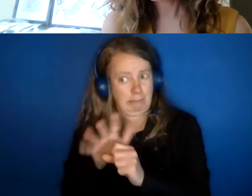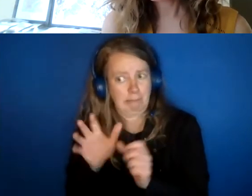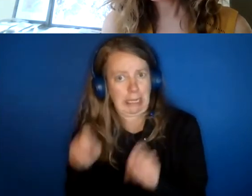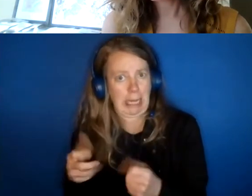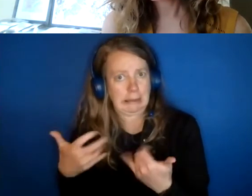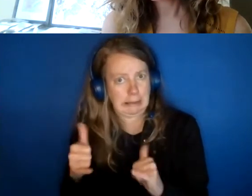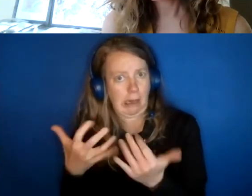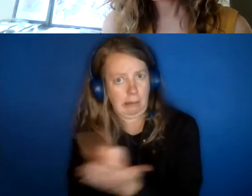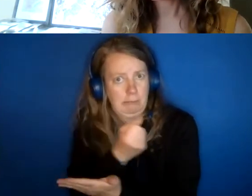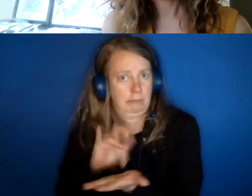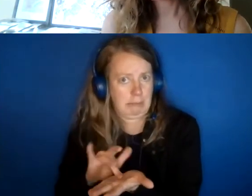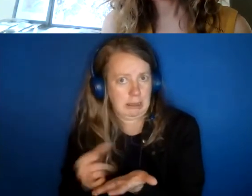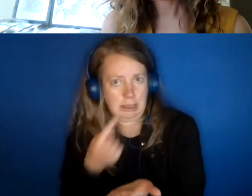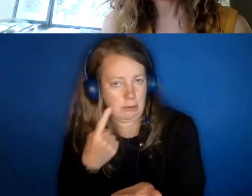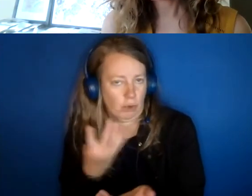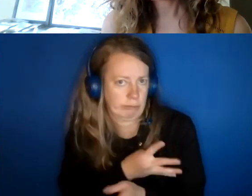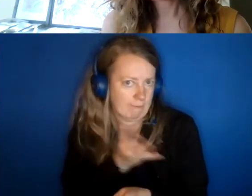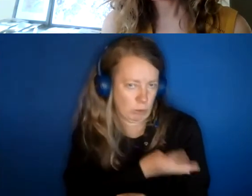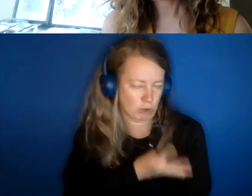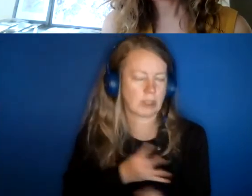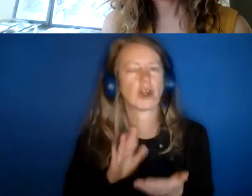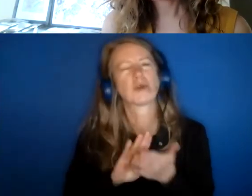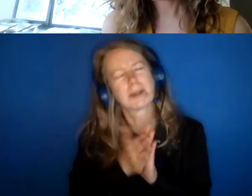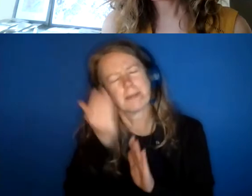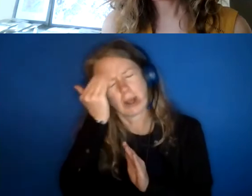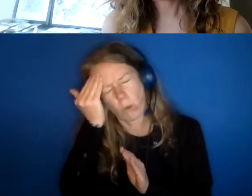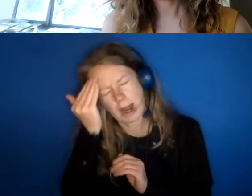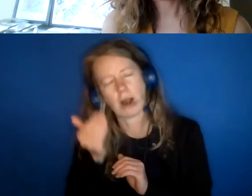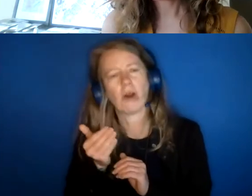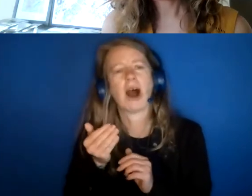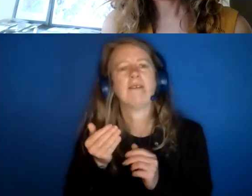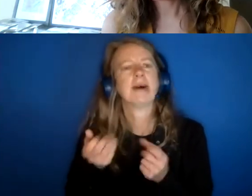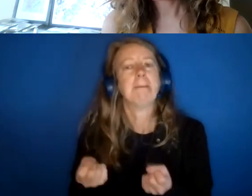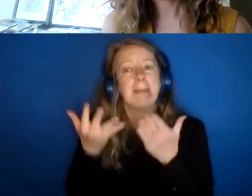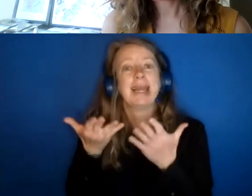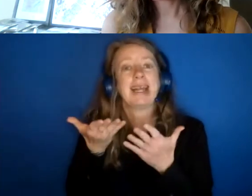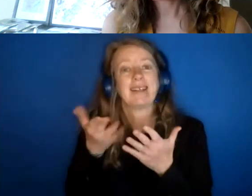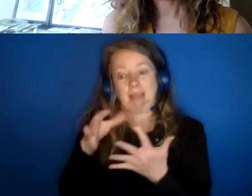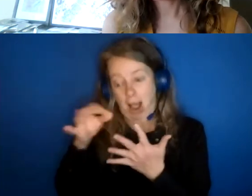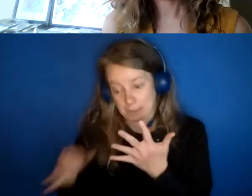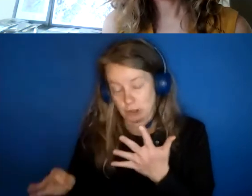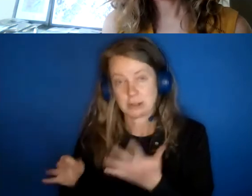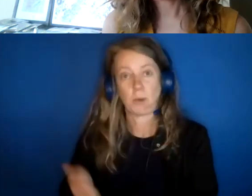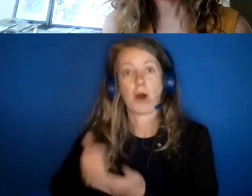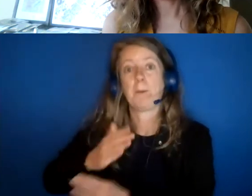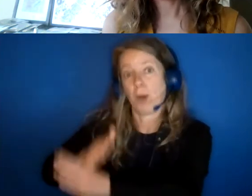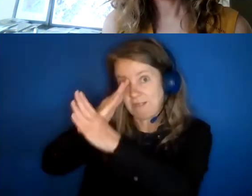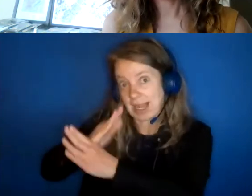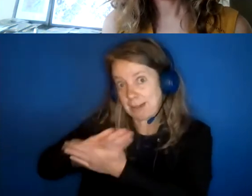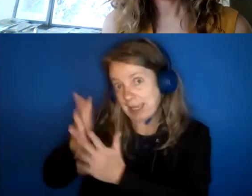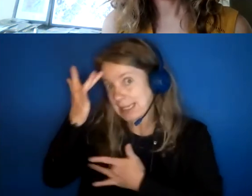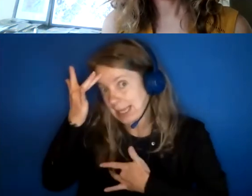wide spectrum of things that can prevent and then also help you